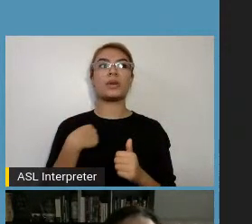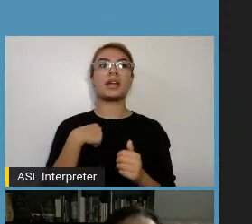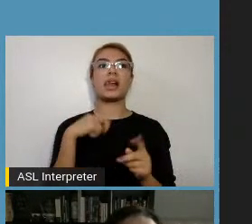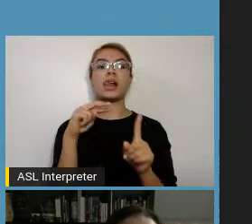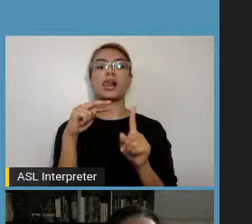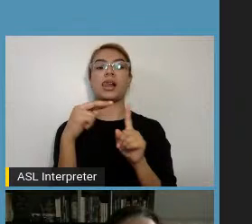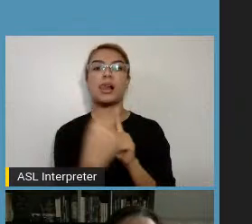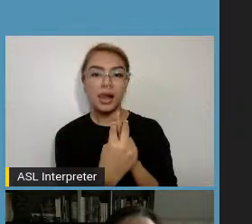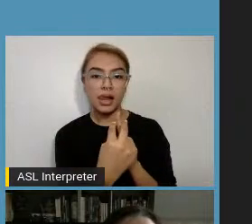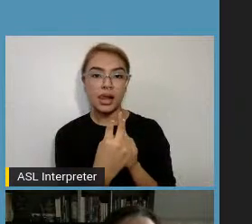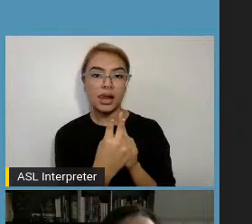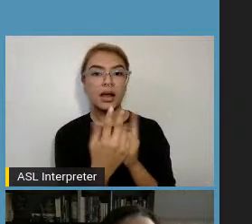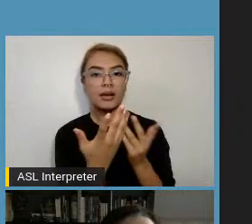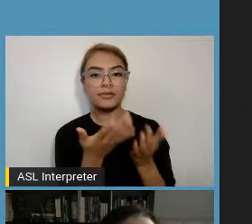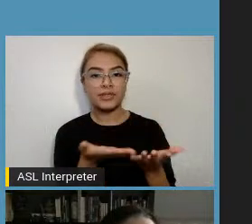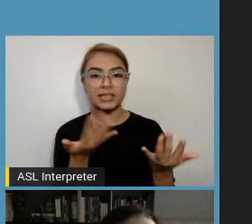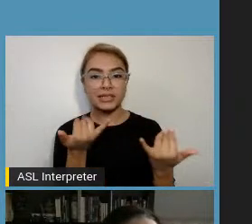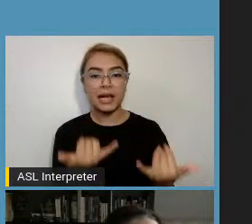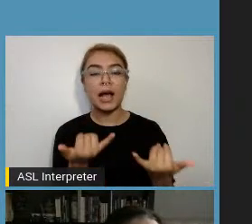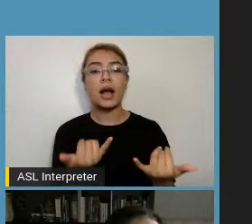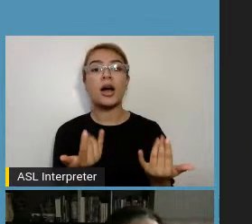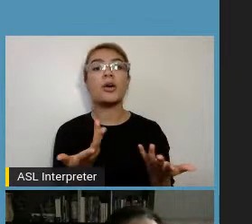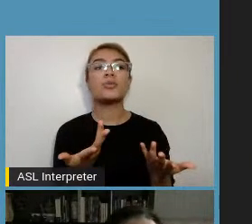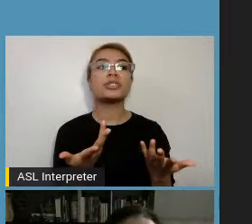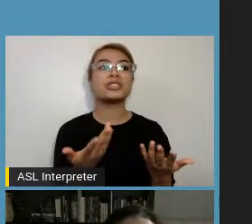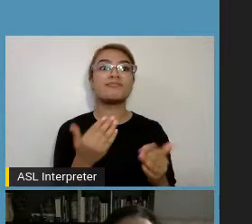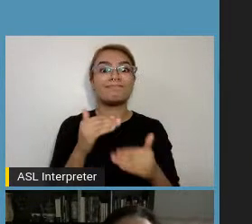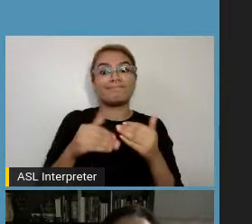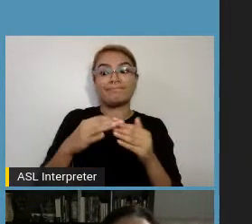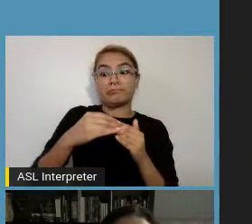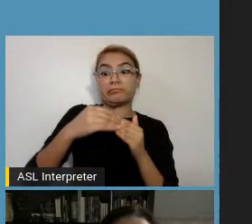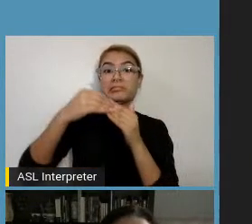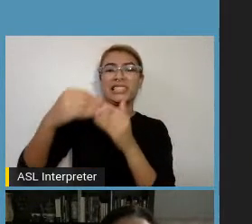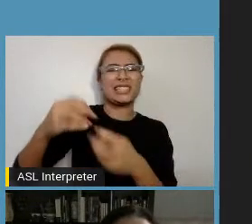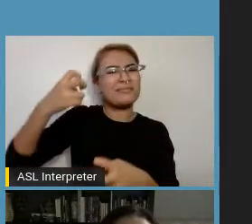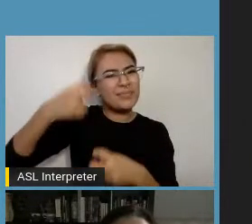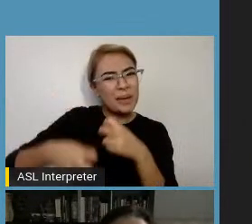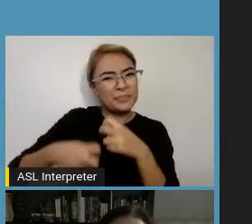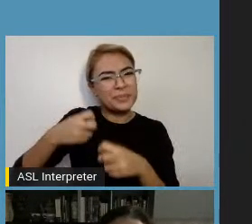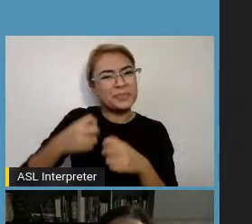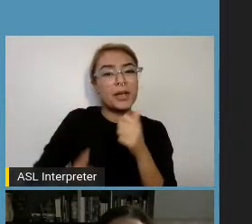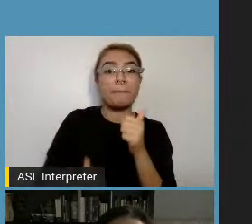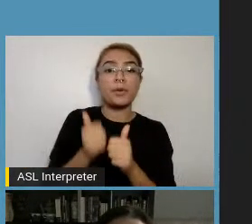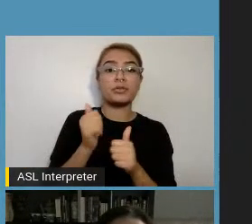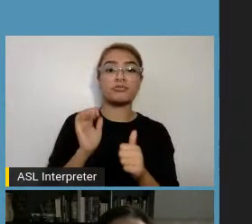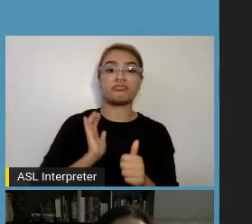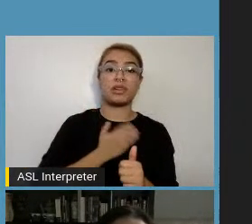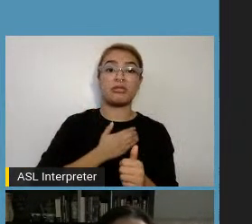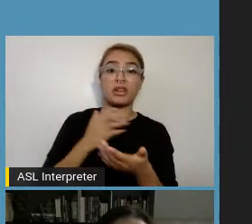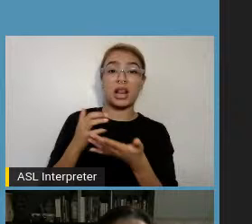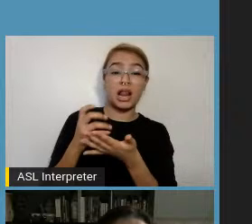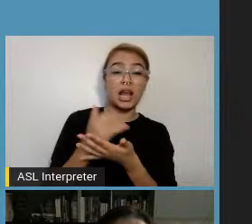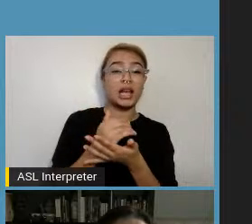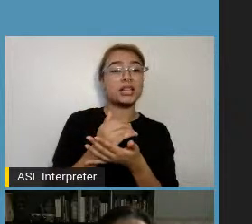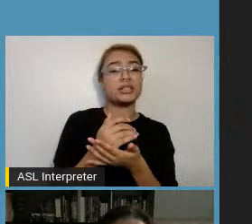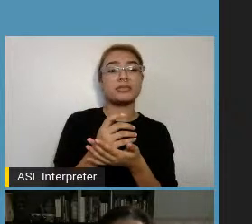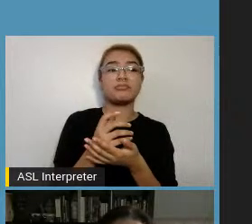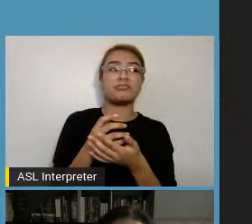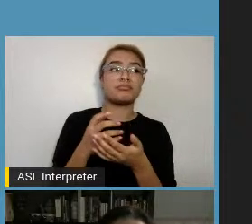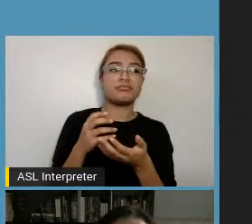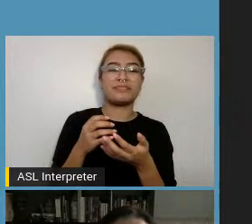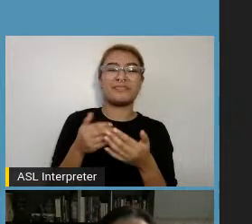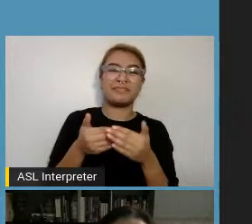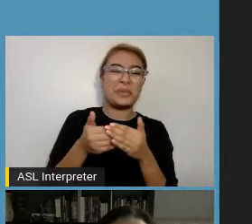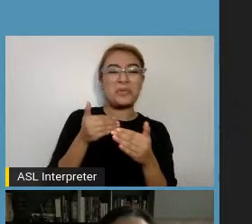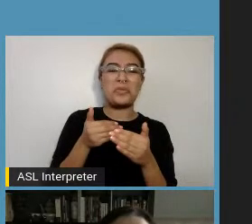now, which leads to problems. So most of our collection was gathered before NAGPRA, which is the Native American